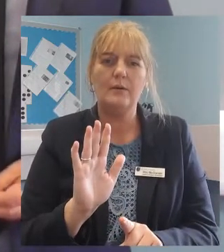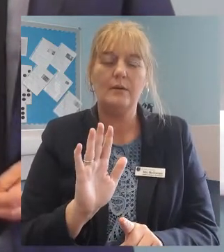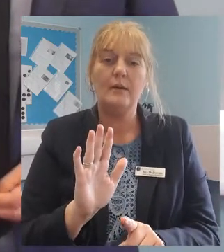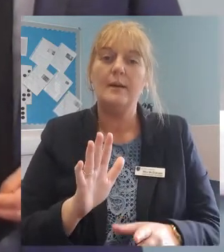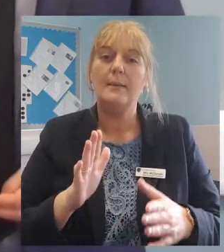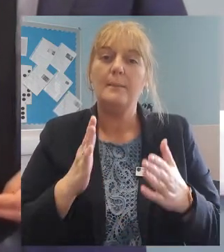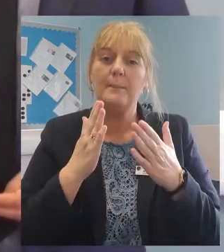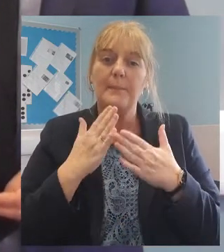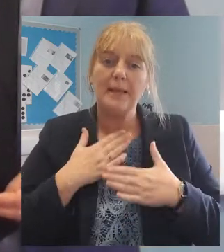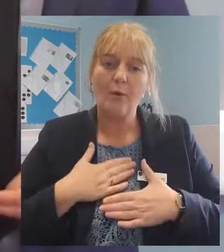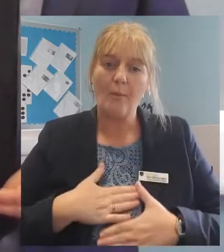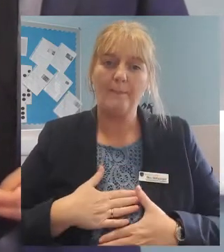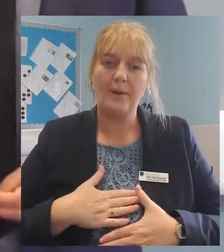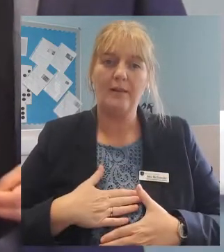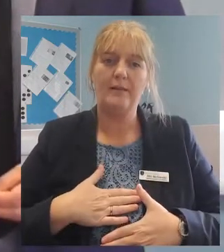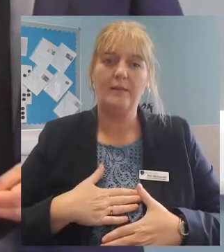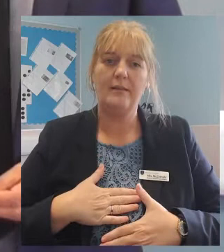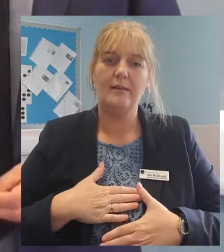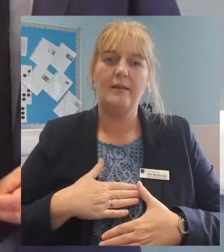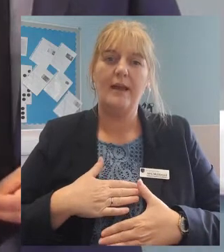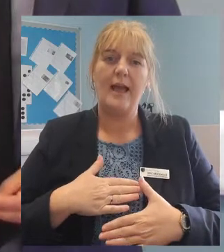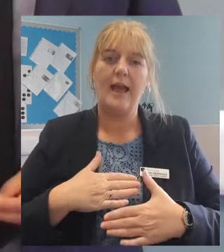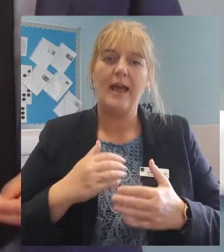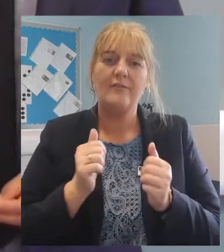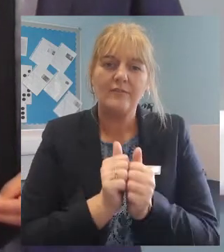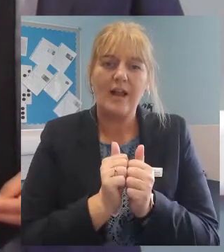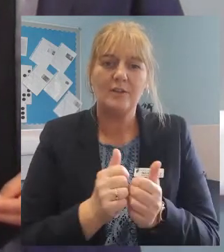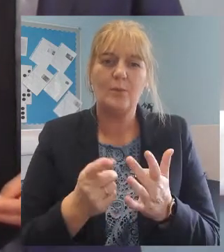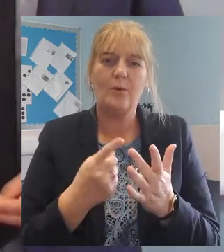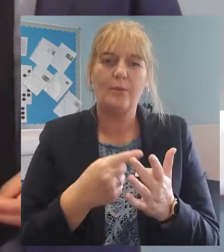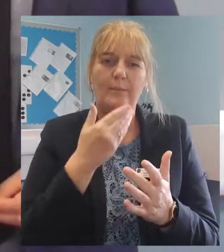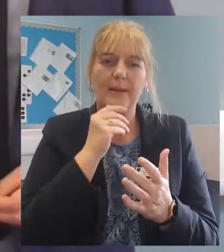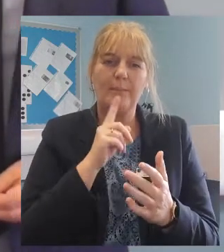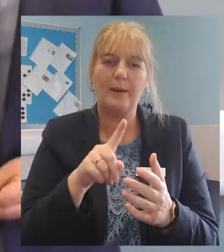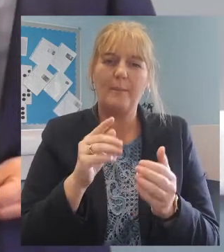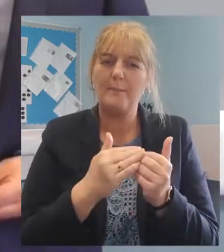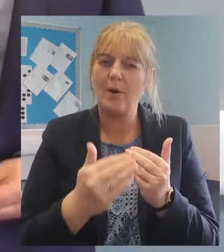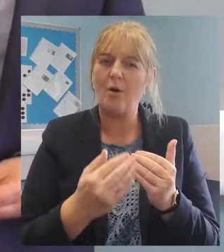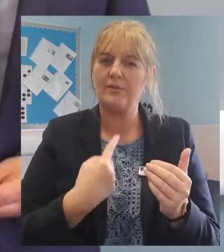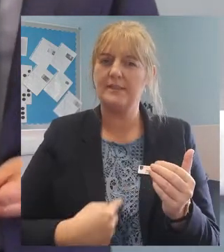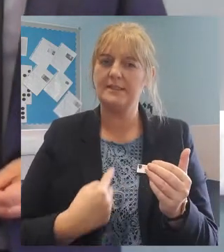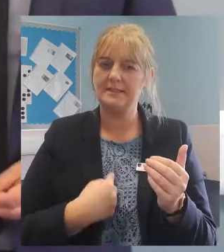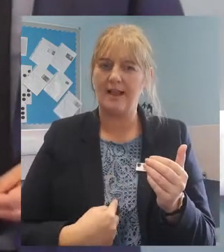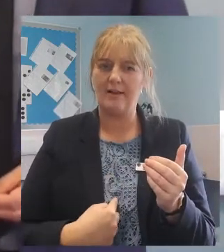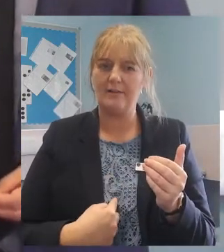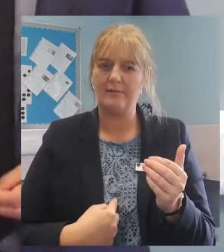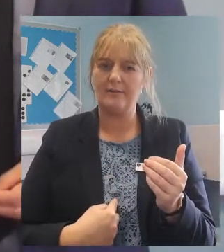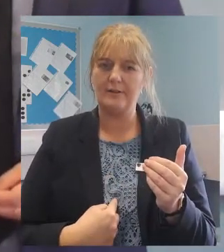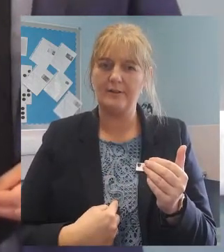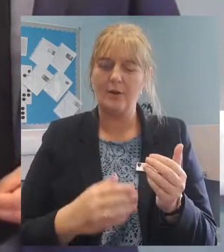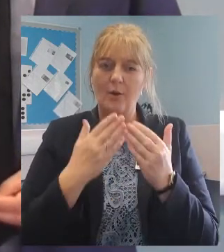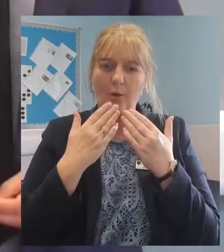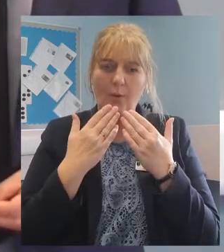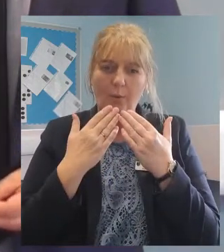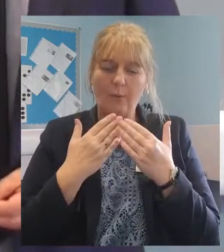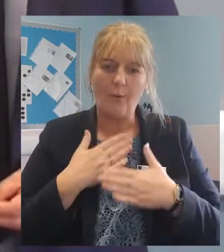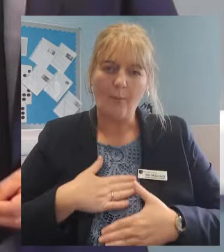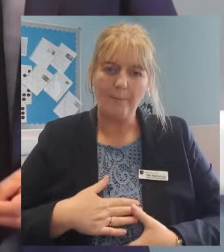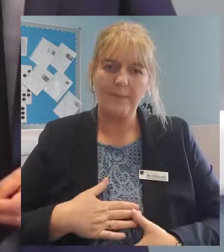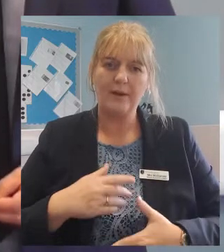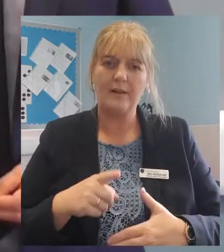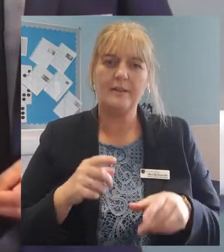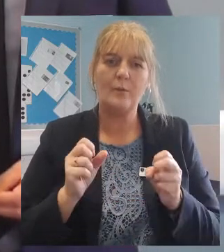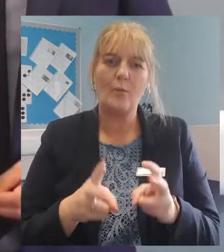be humble and honor others more than yourselves." After giving this encouragement to be humble in the way